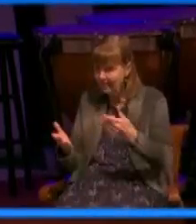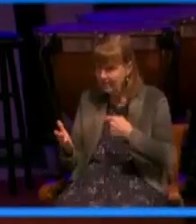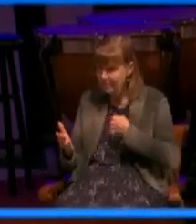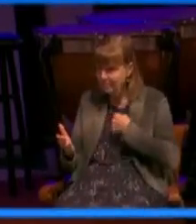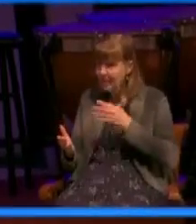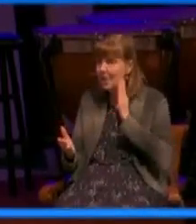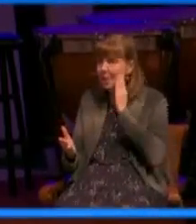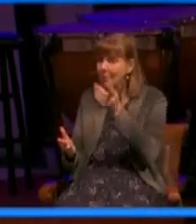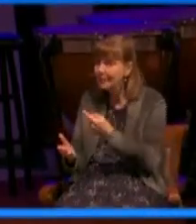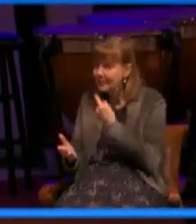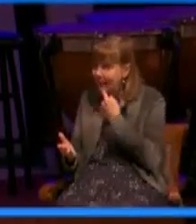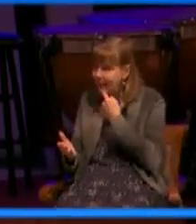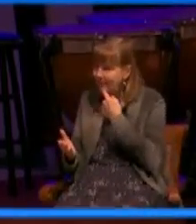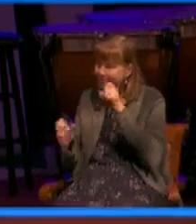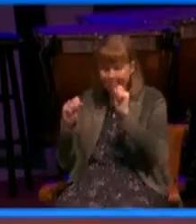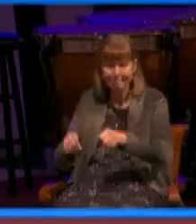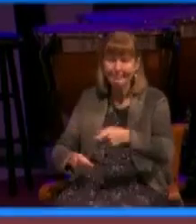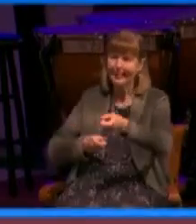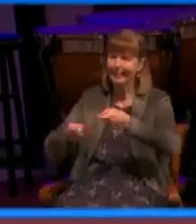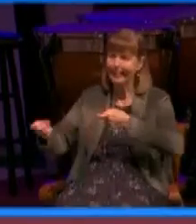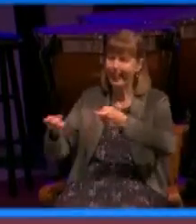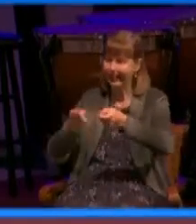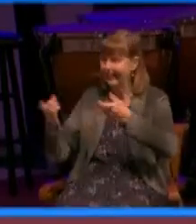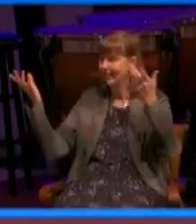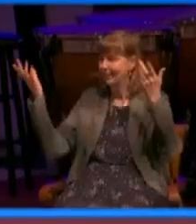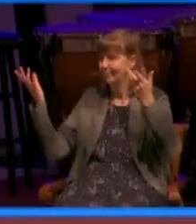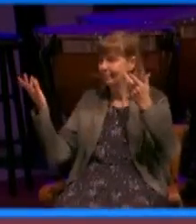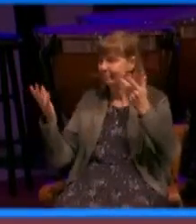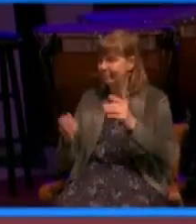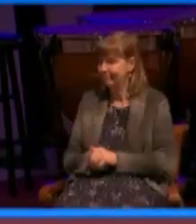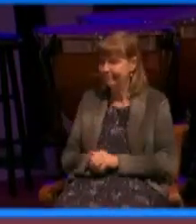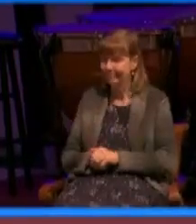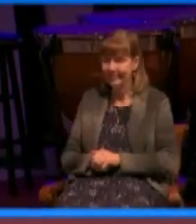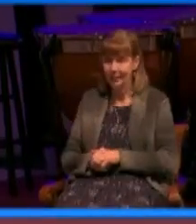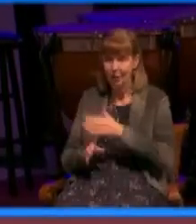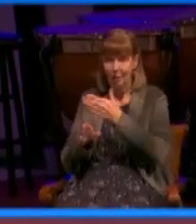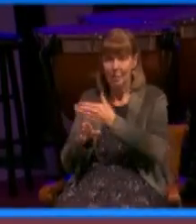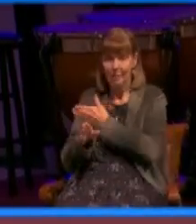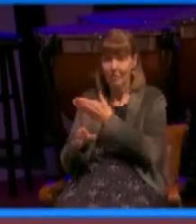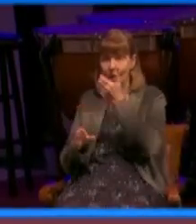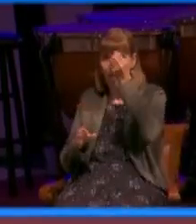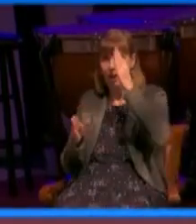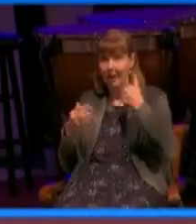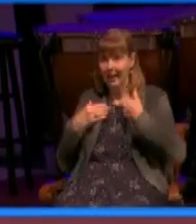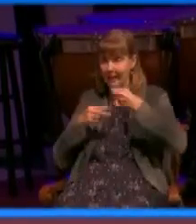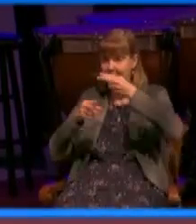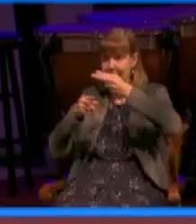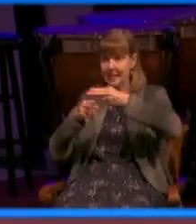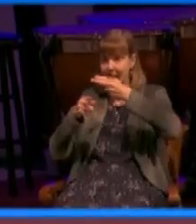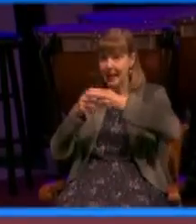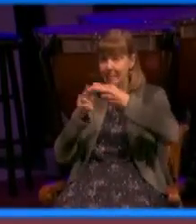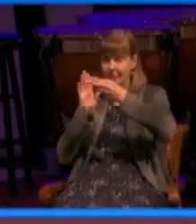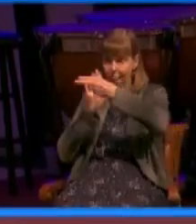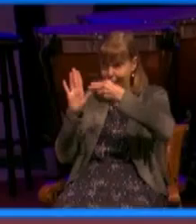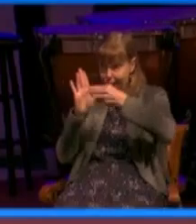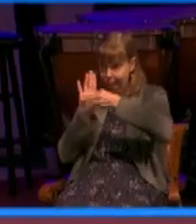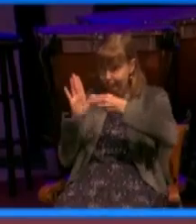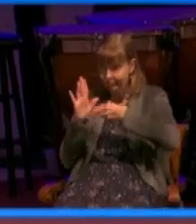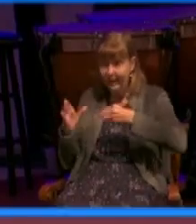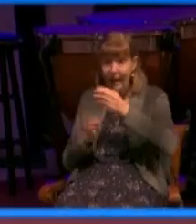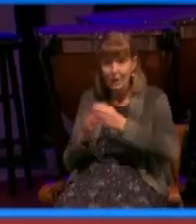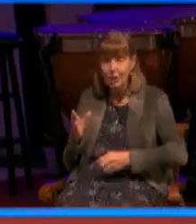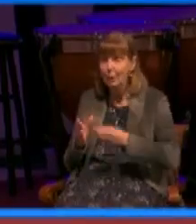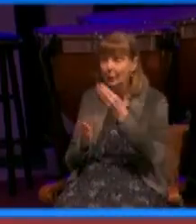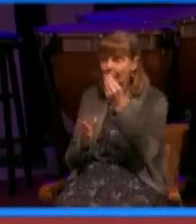to you. He has had names given to him prior to this. In chapter 14, he is referred to as